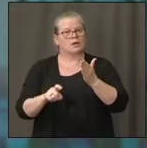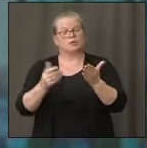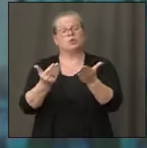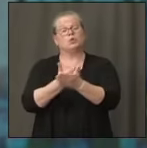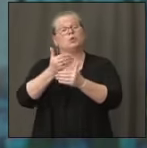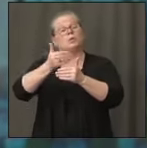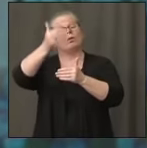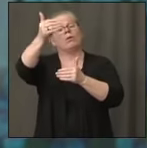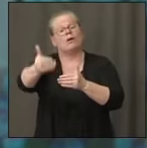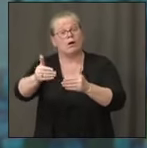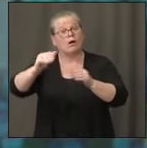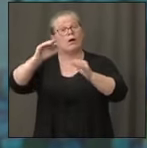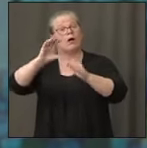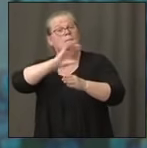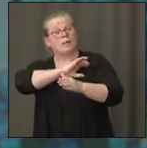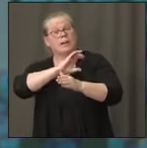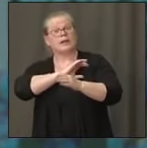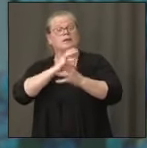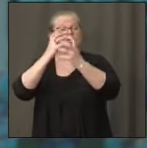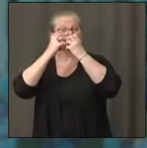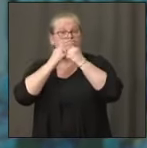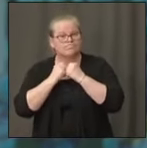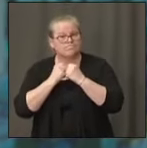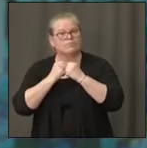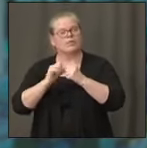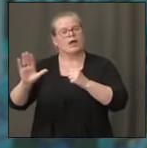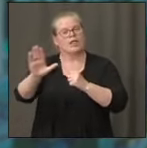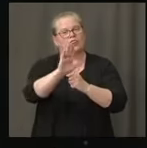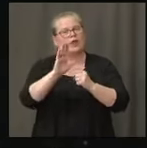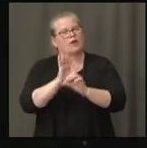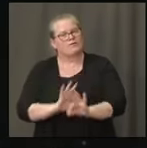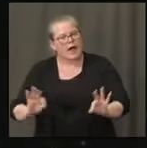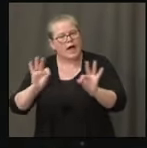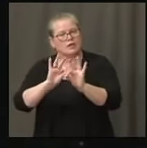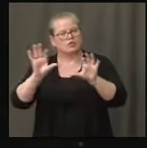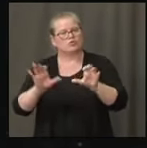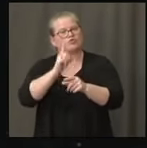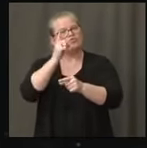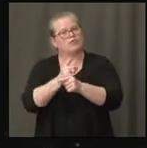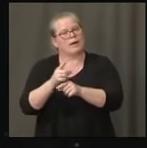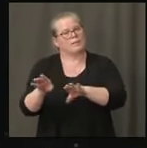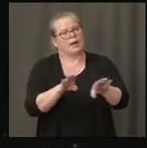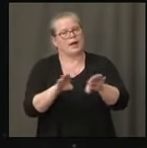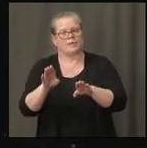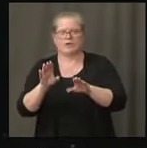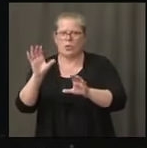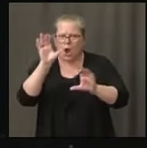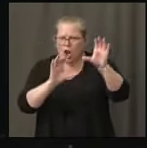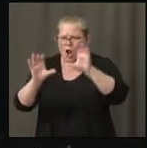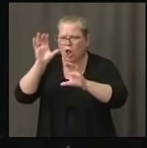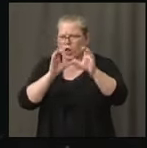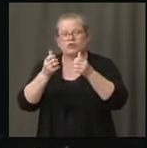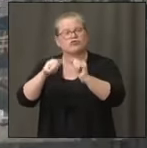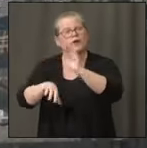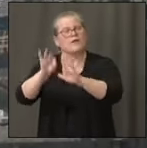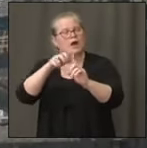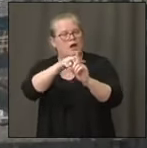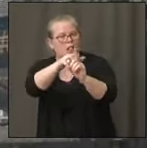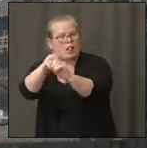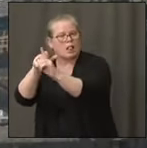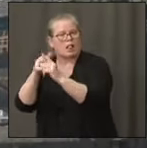We seek those who will do what's right and stick to their values. We seek those eager to build trust and break down